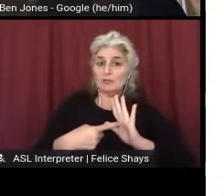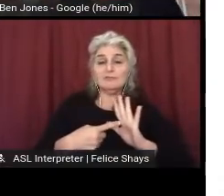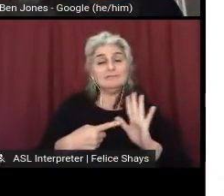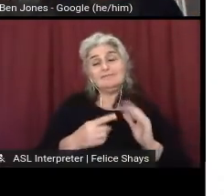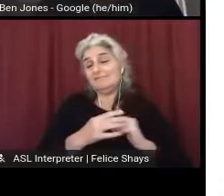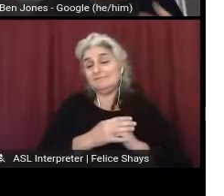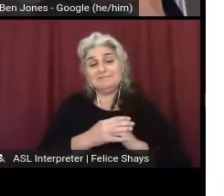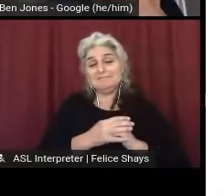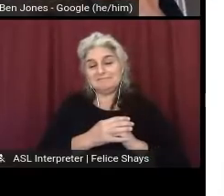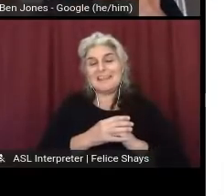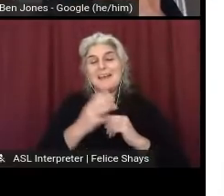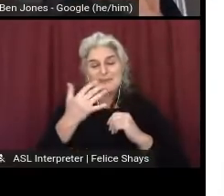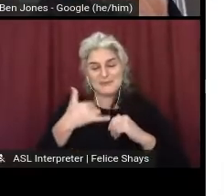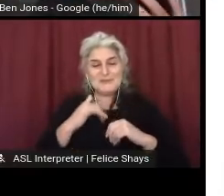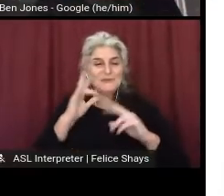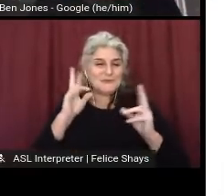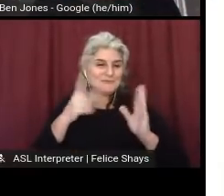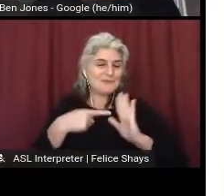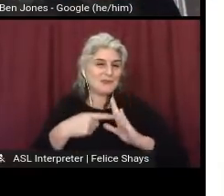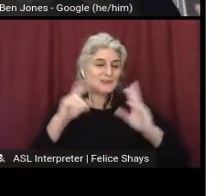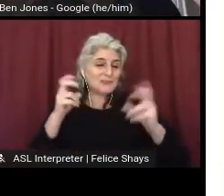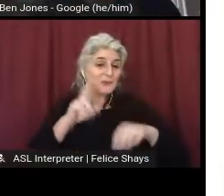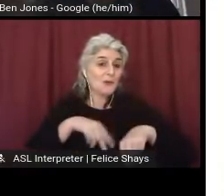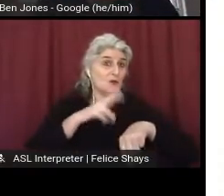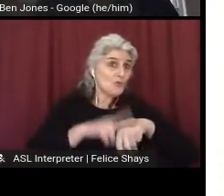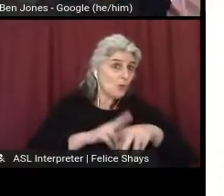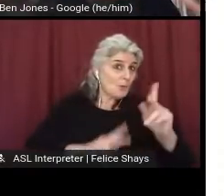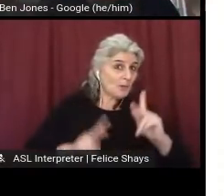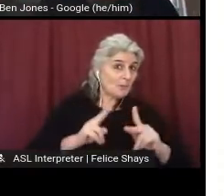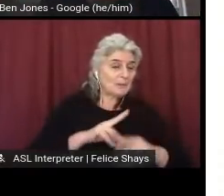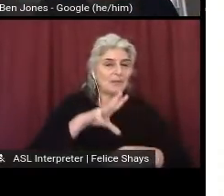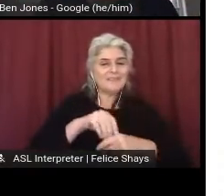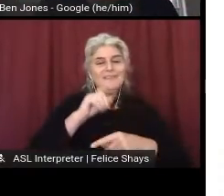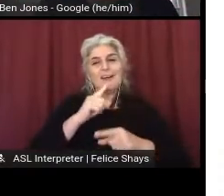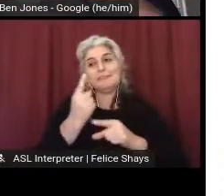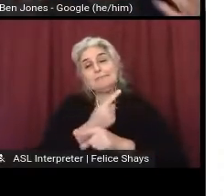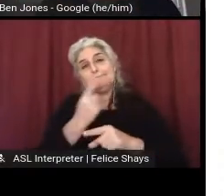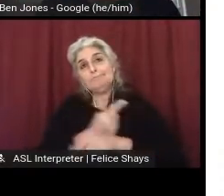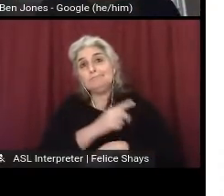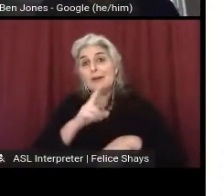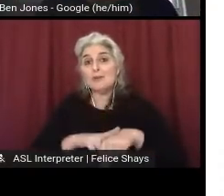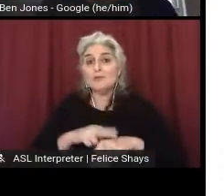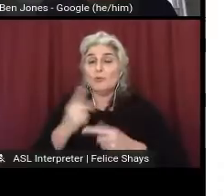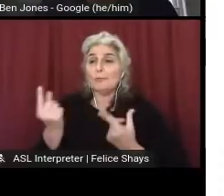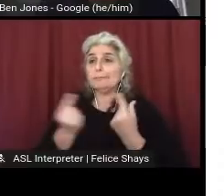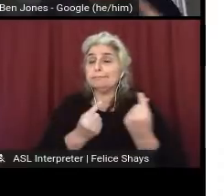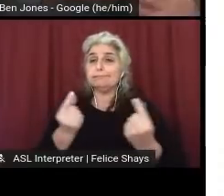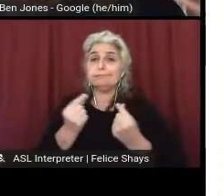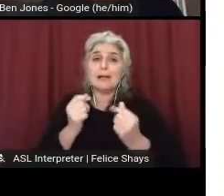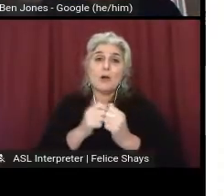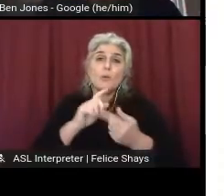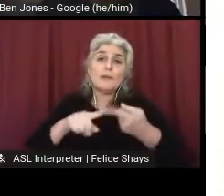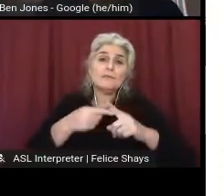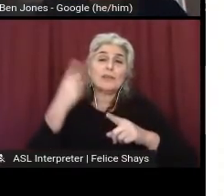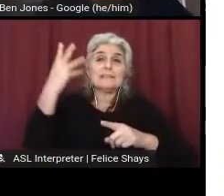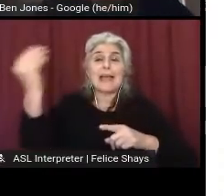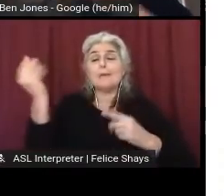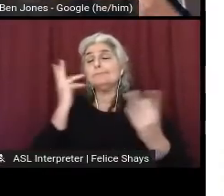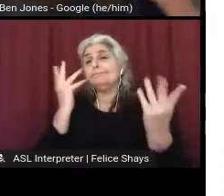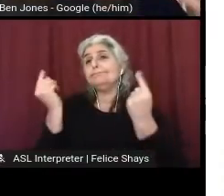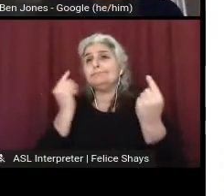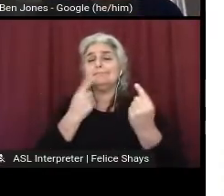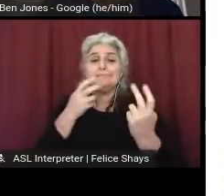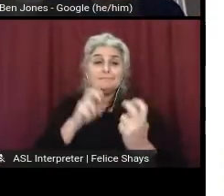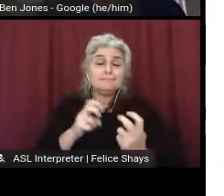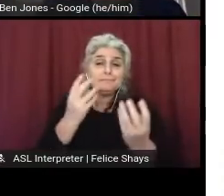ads normal people engaged in normal activities, out with their friends in their communities, eating